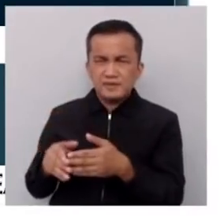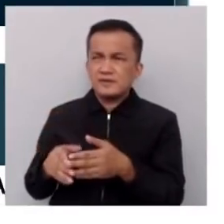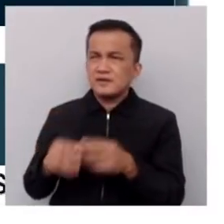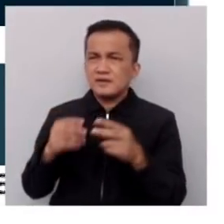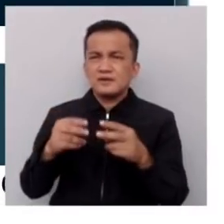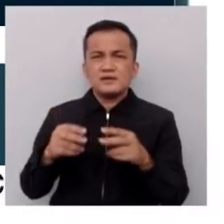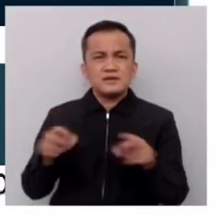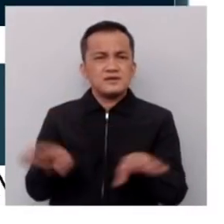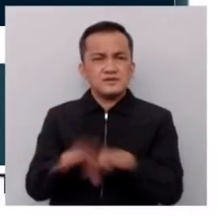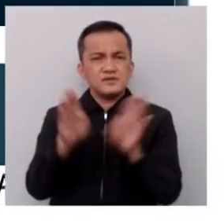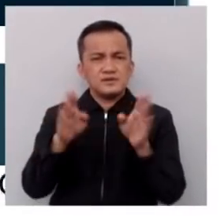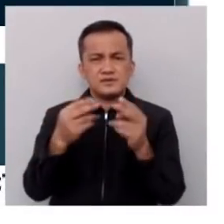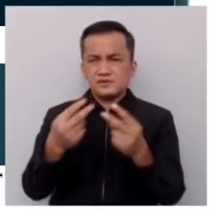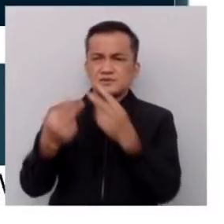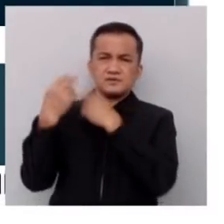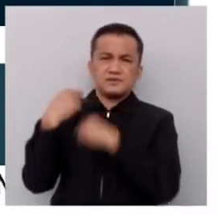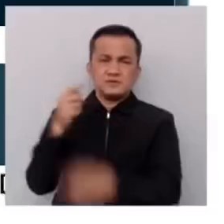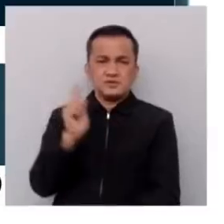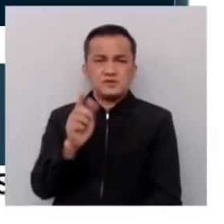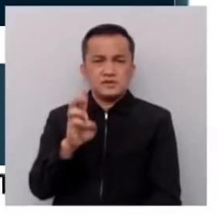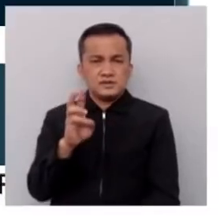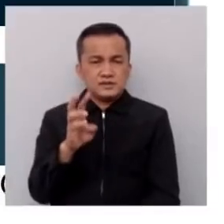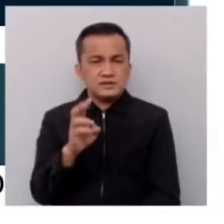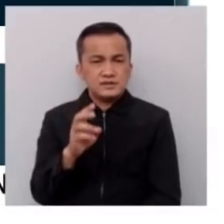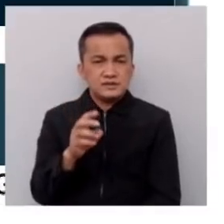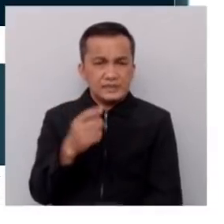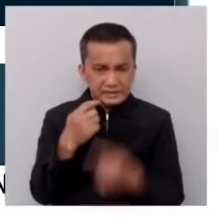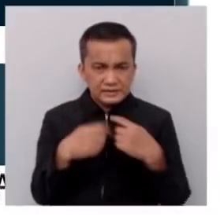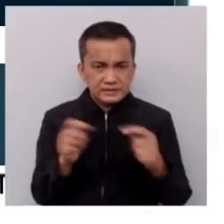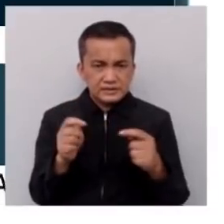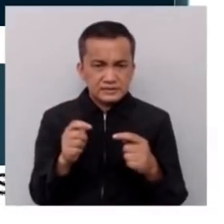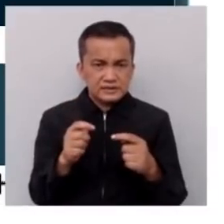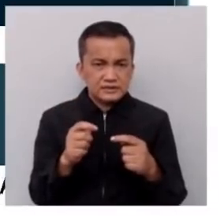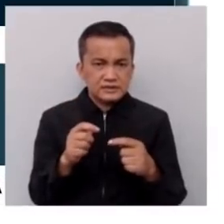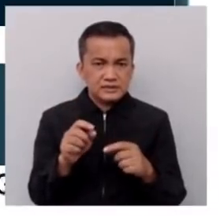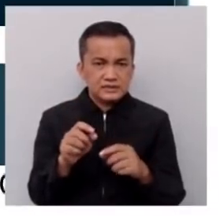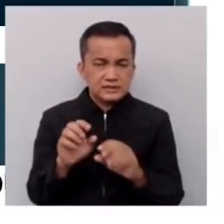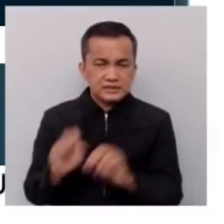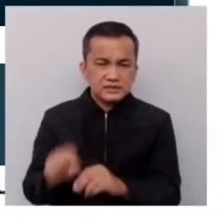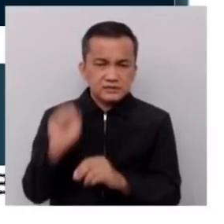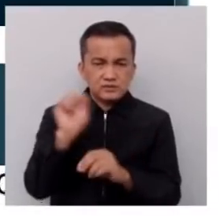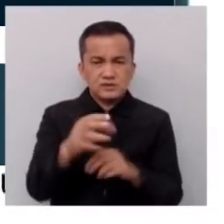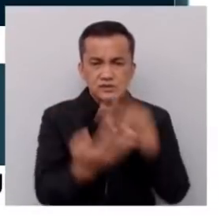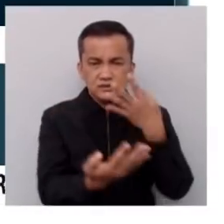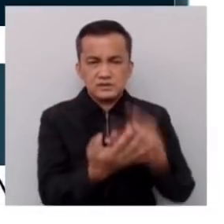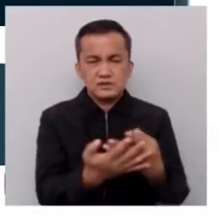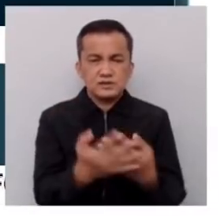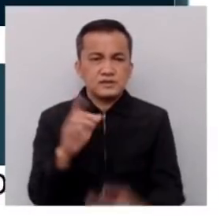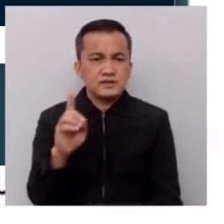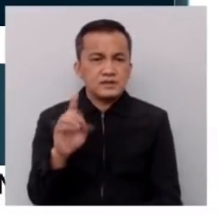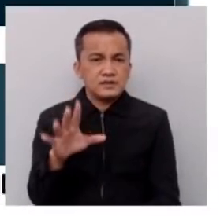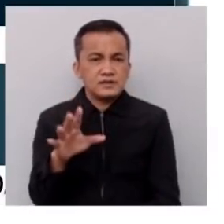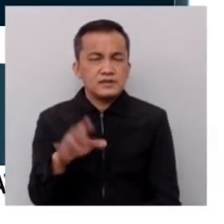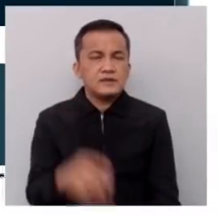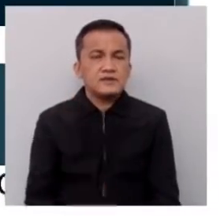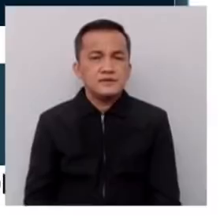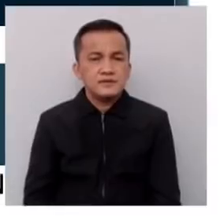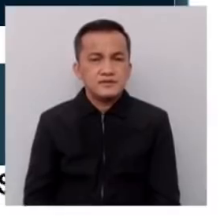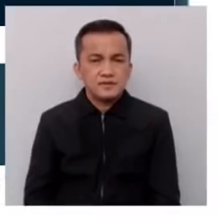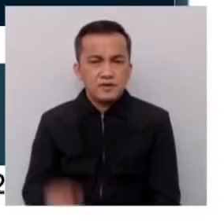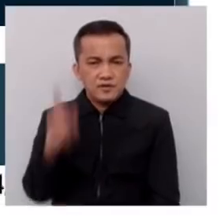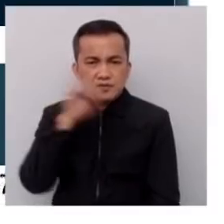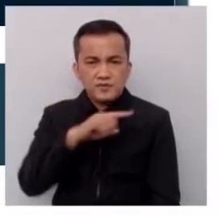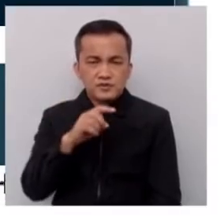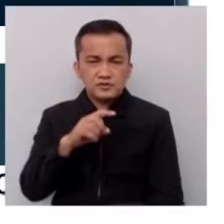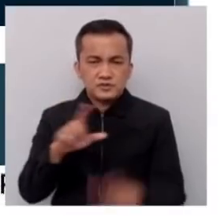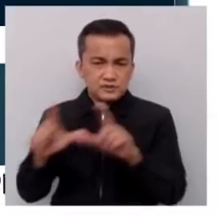ploy back in 2016 when they also tried to incarcerate Senator Leila de Lima peddled the false charges against